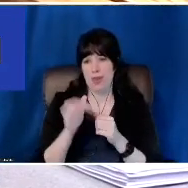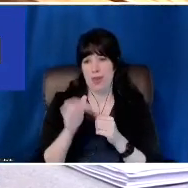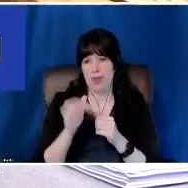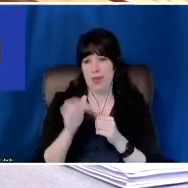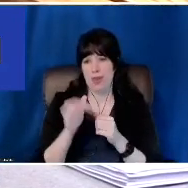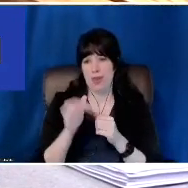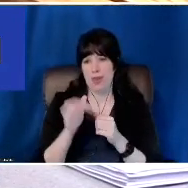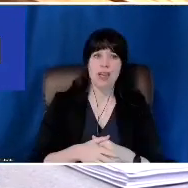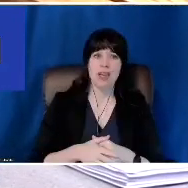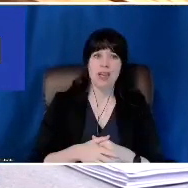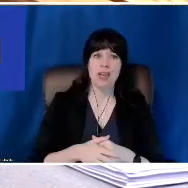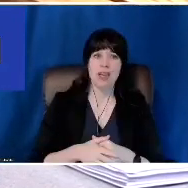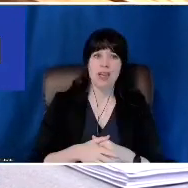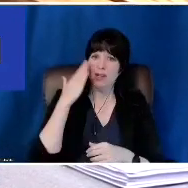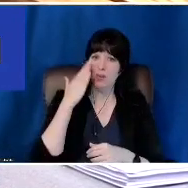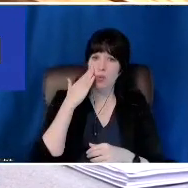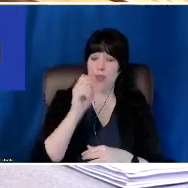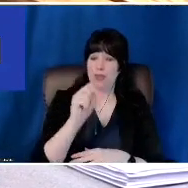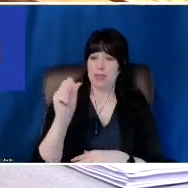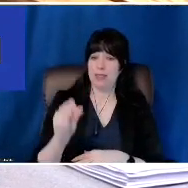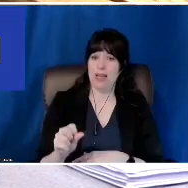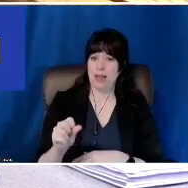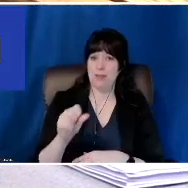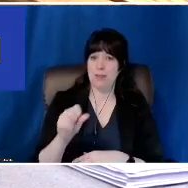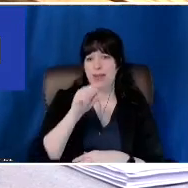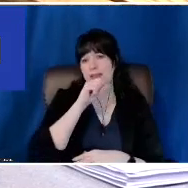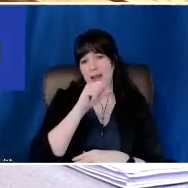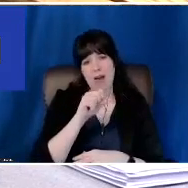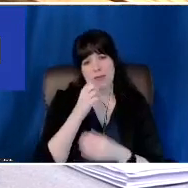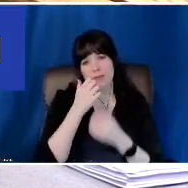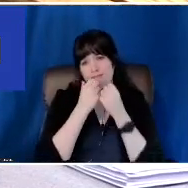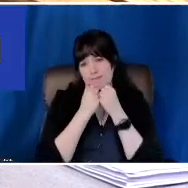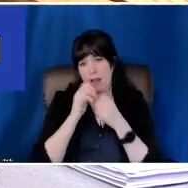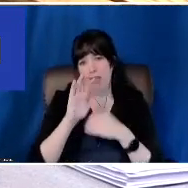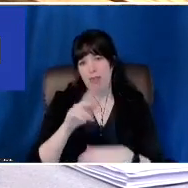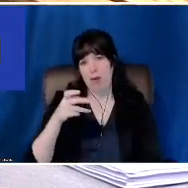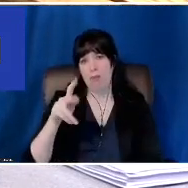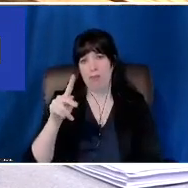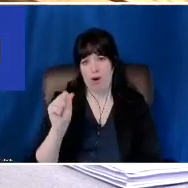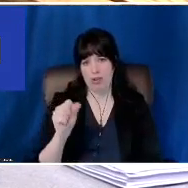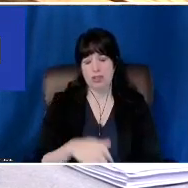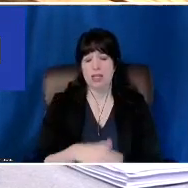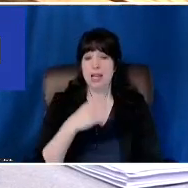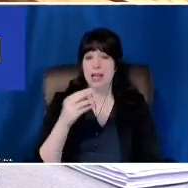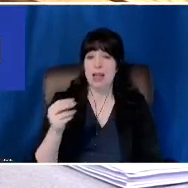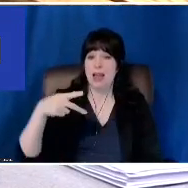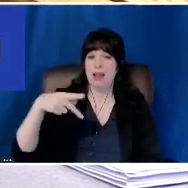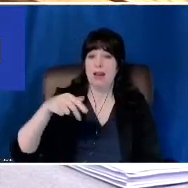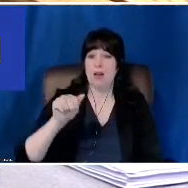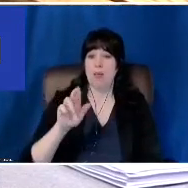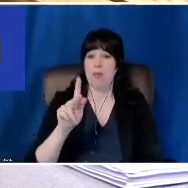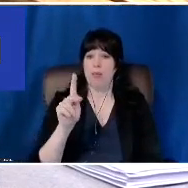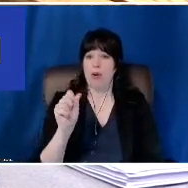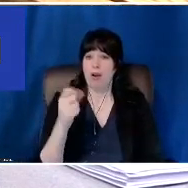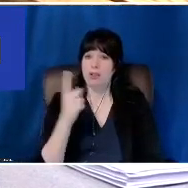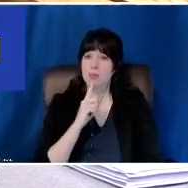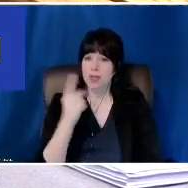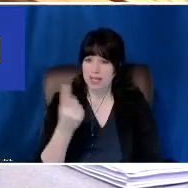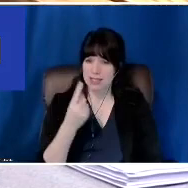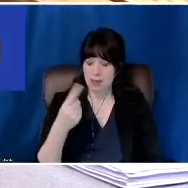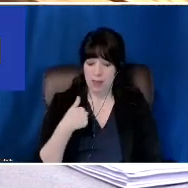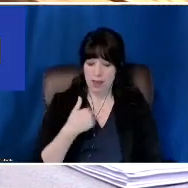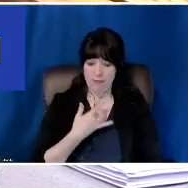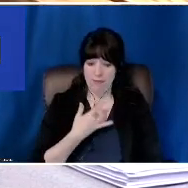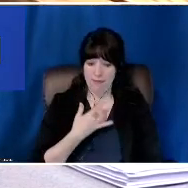I know that Salem loves their parks. And parks are really something that I feel